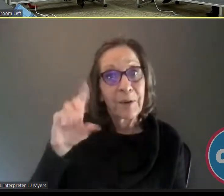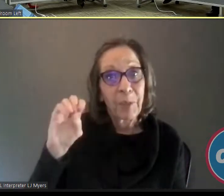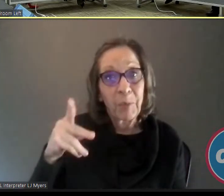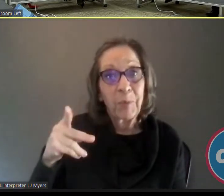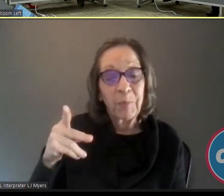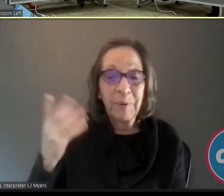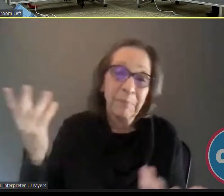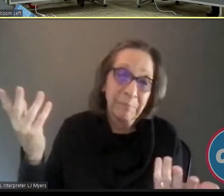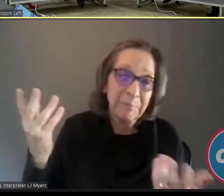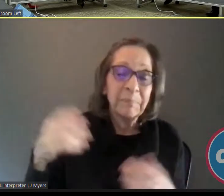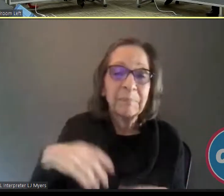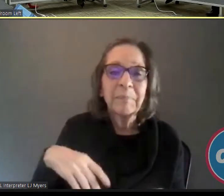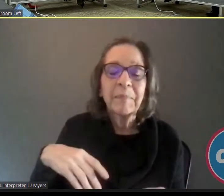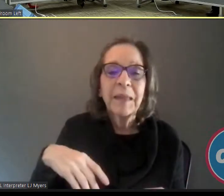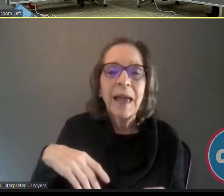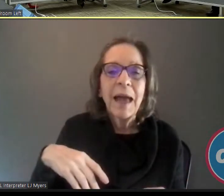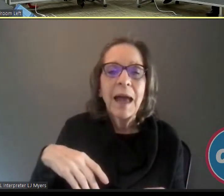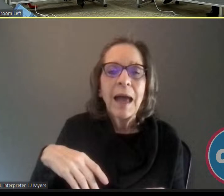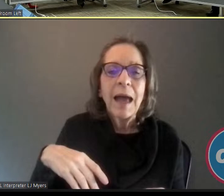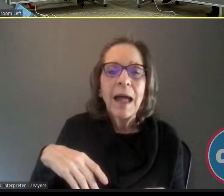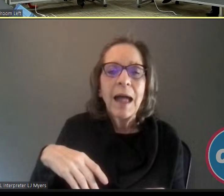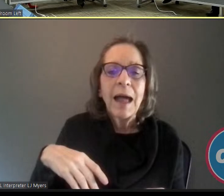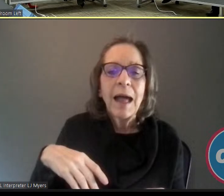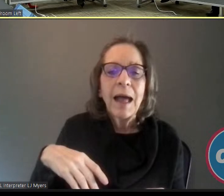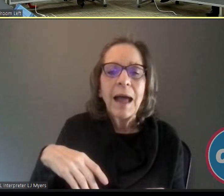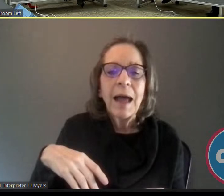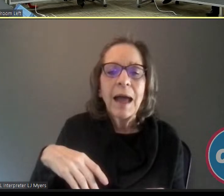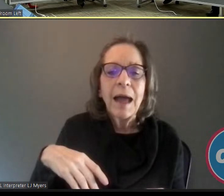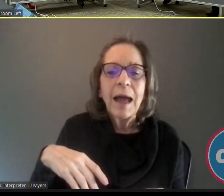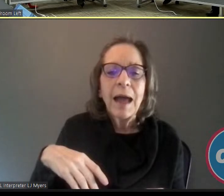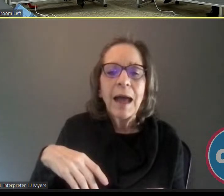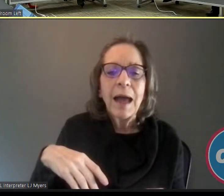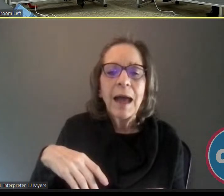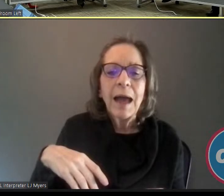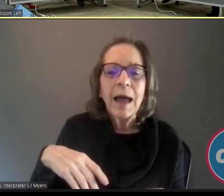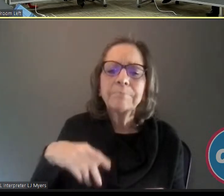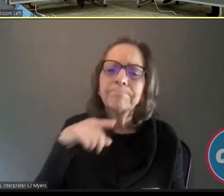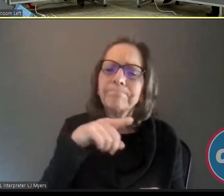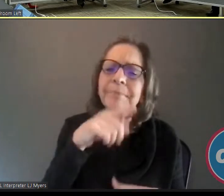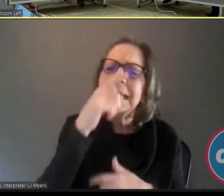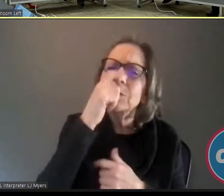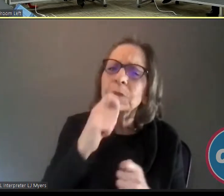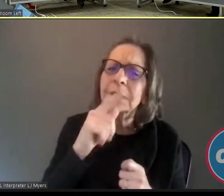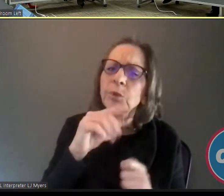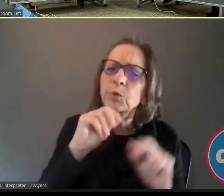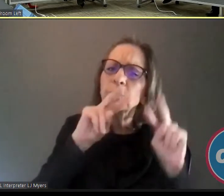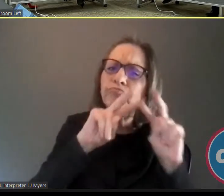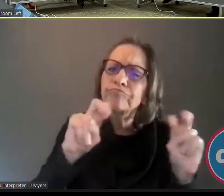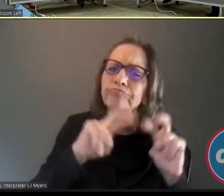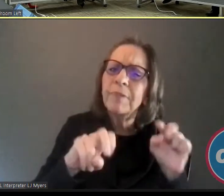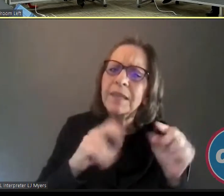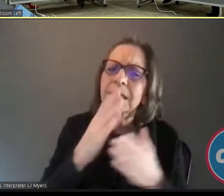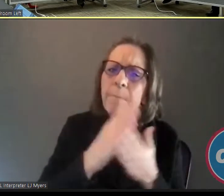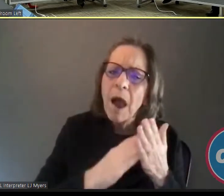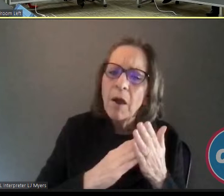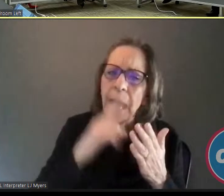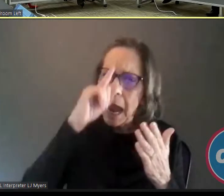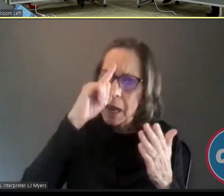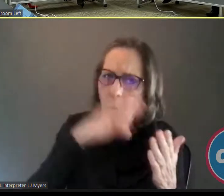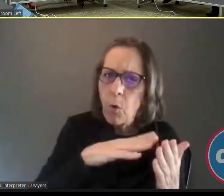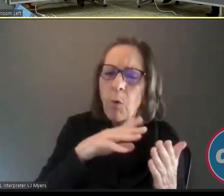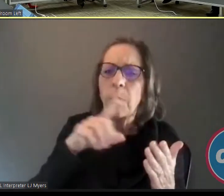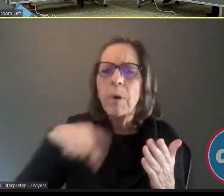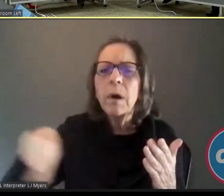interesting nut to crack, and I hope this report is considering, is kind of, the industrial